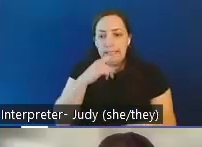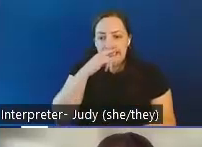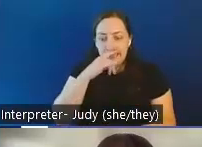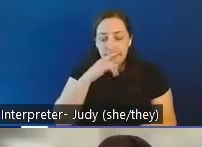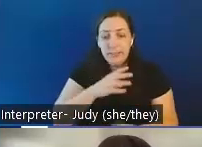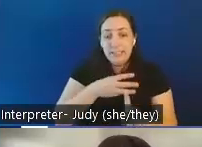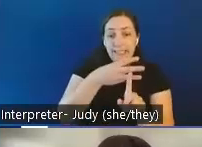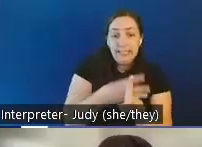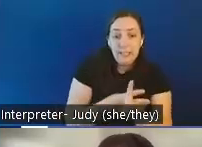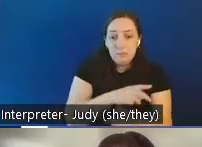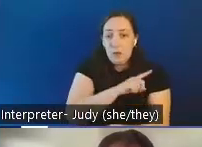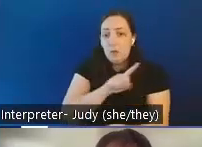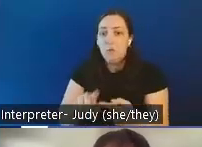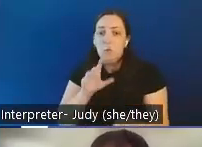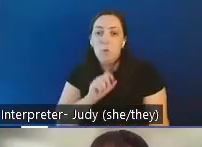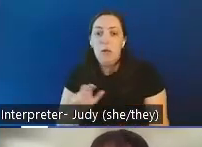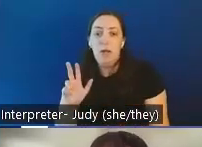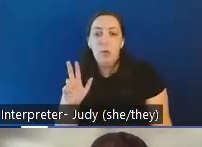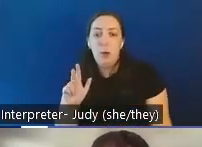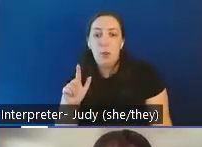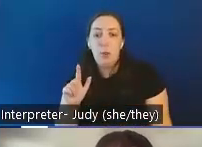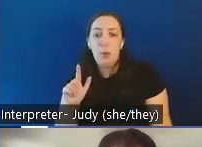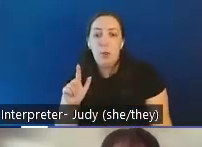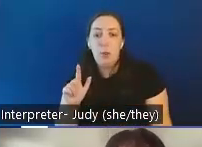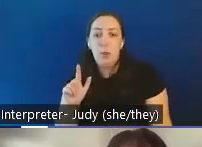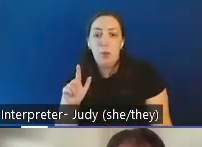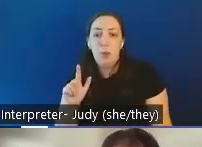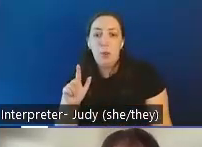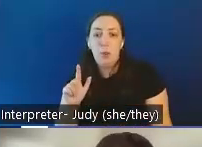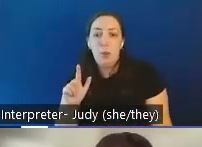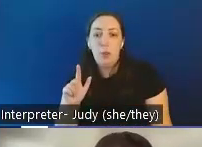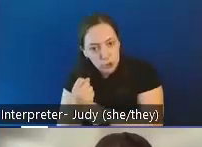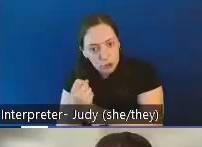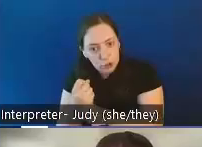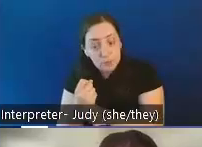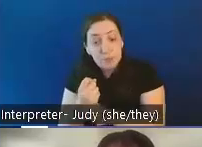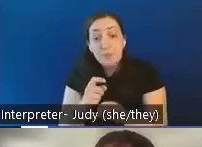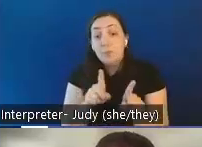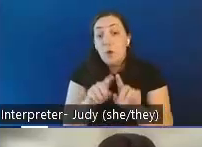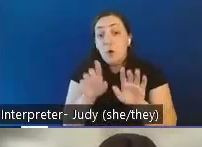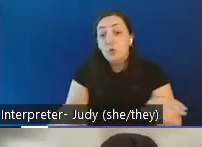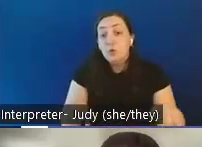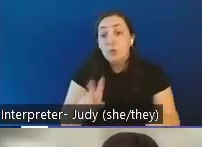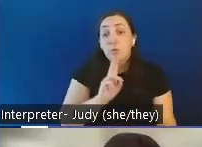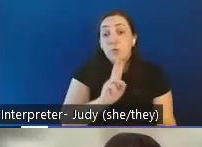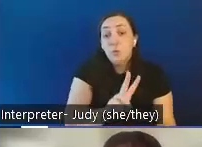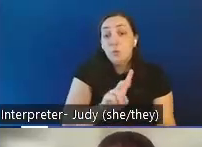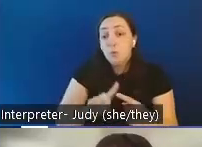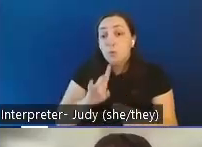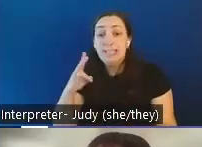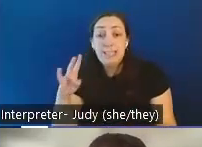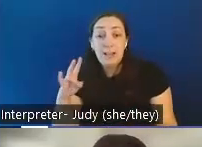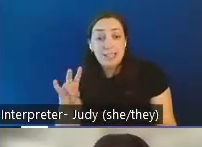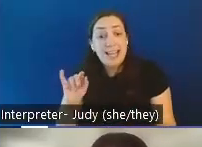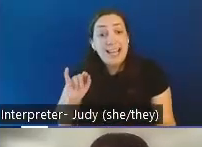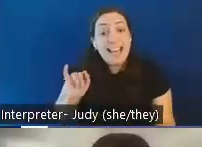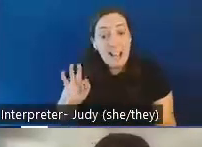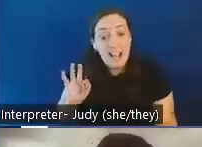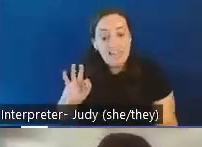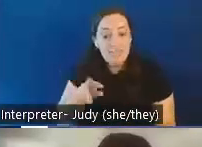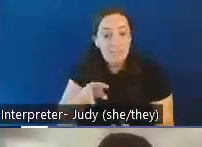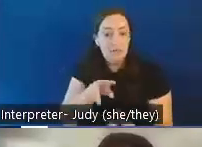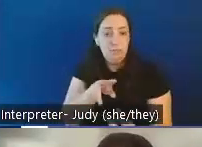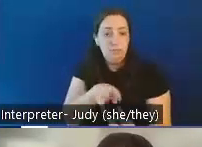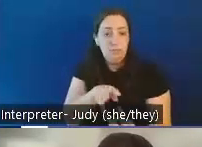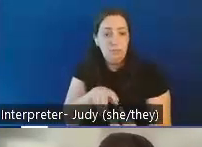to 23 months, as well as children 2 to 17 years old, if either they have one of those very